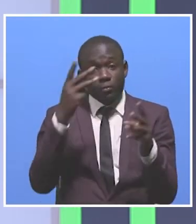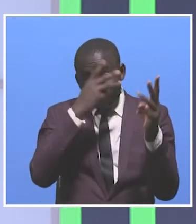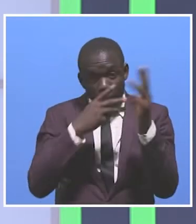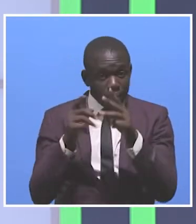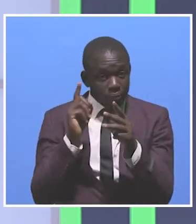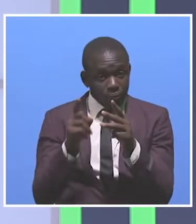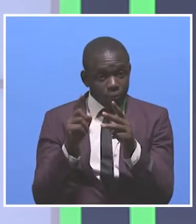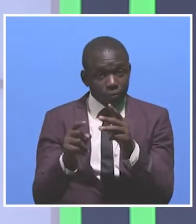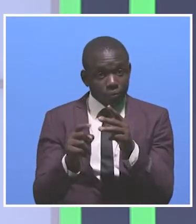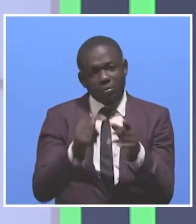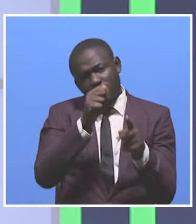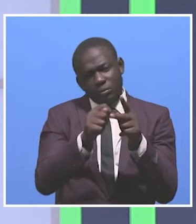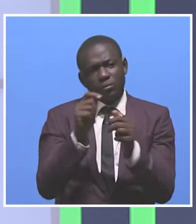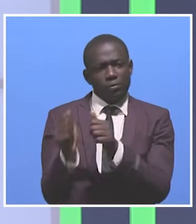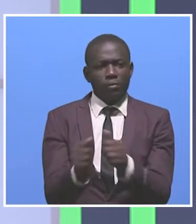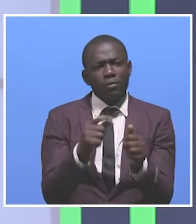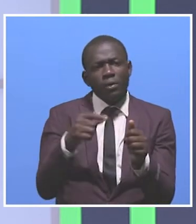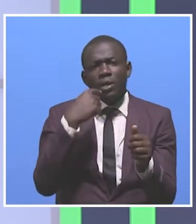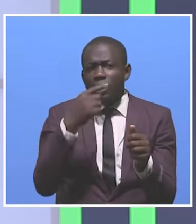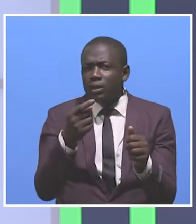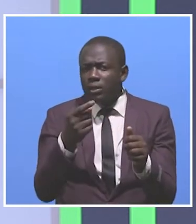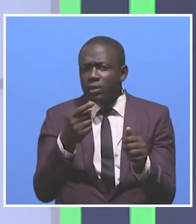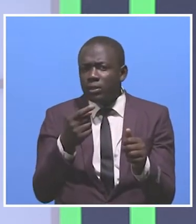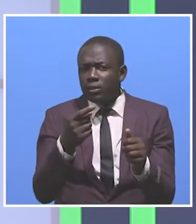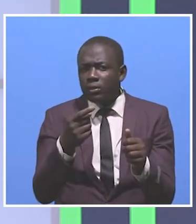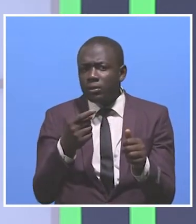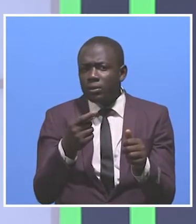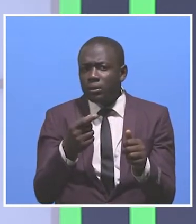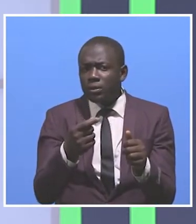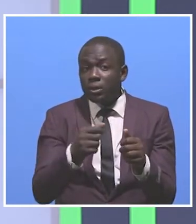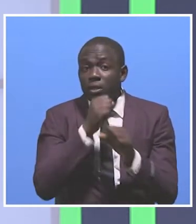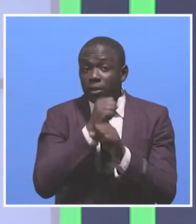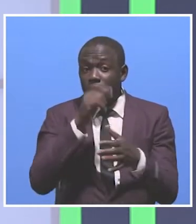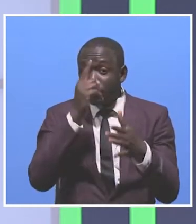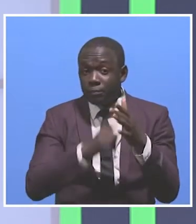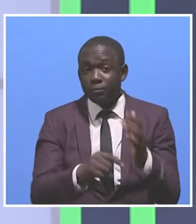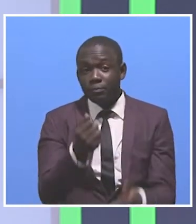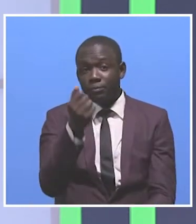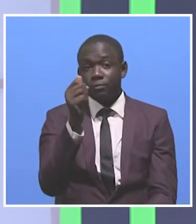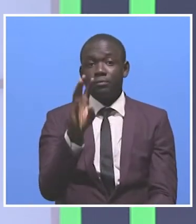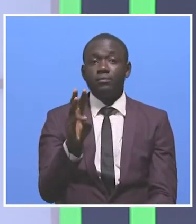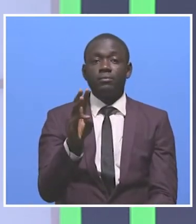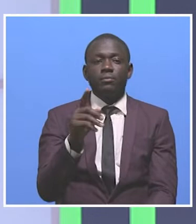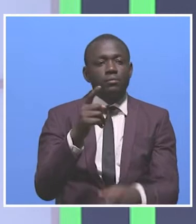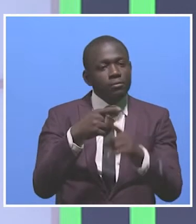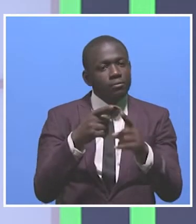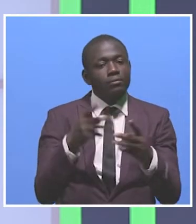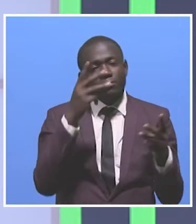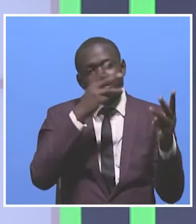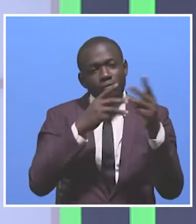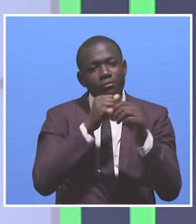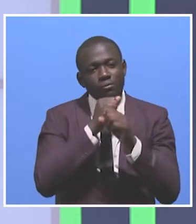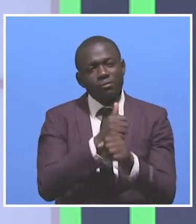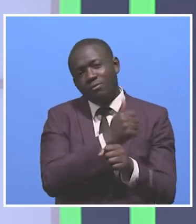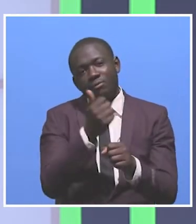for sexual activity is said to be 16. But you find that the age of consent for other